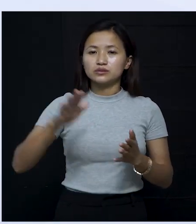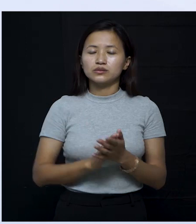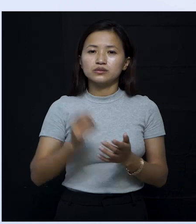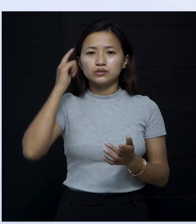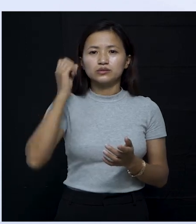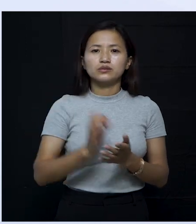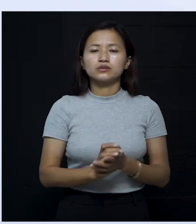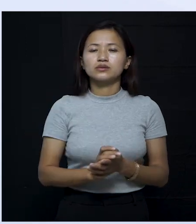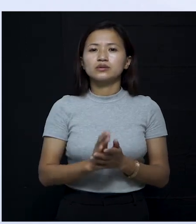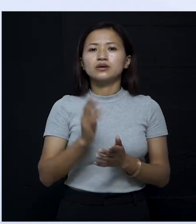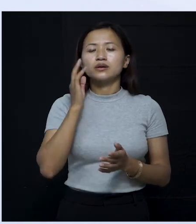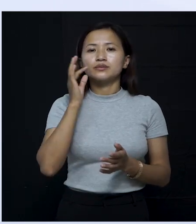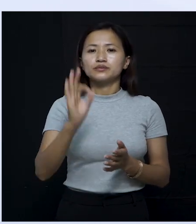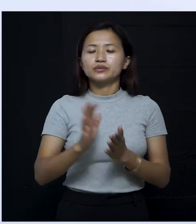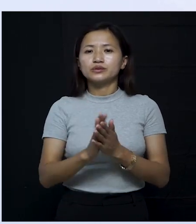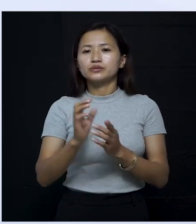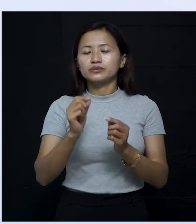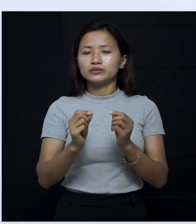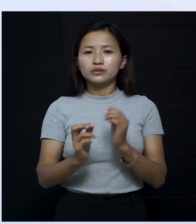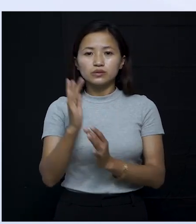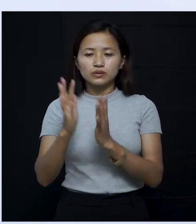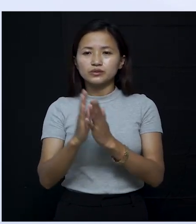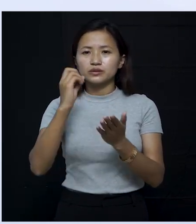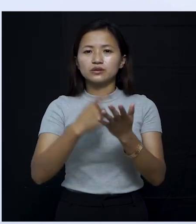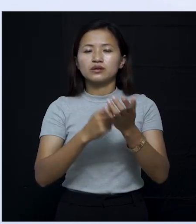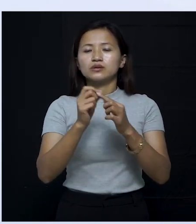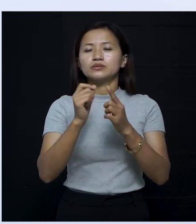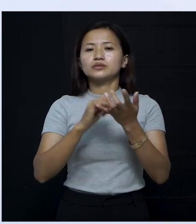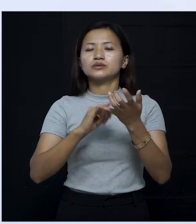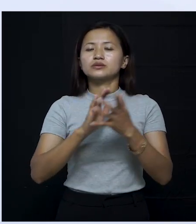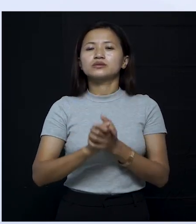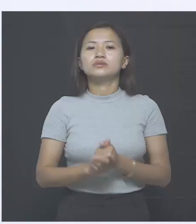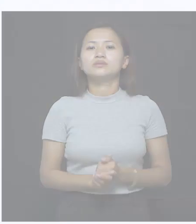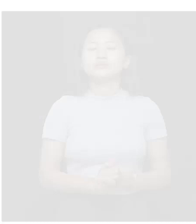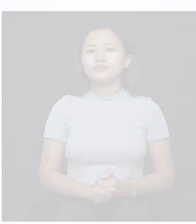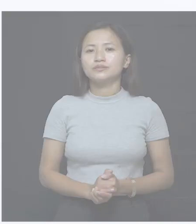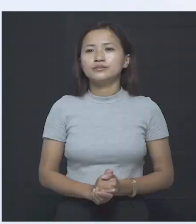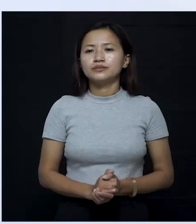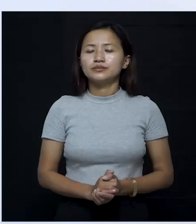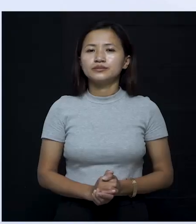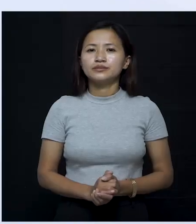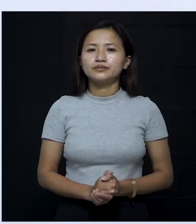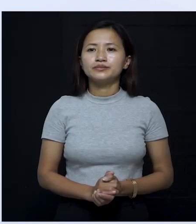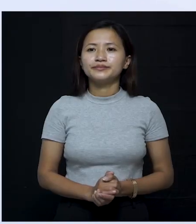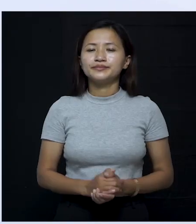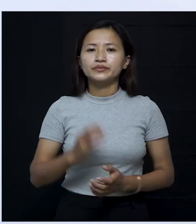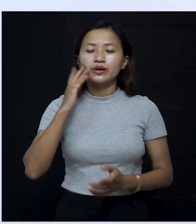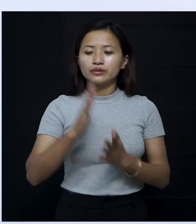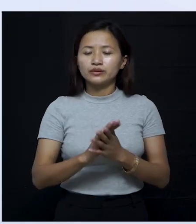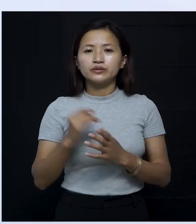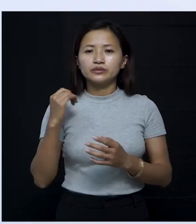these important crops, okay? Important crops. Now, when we